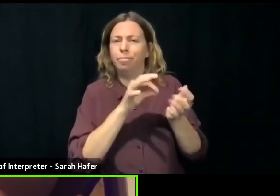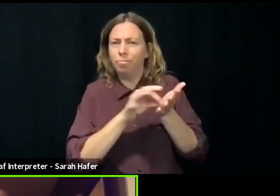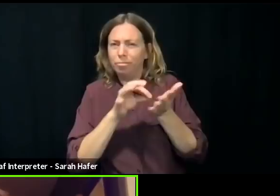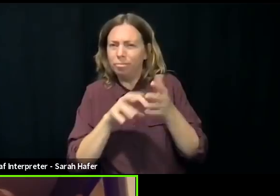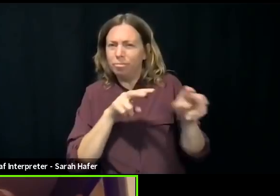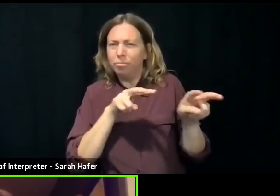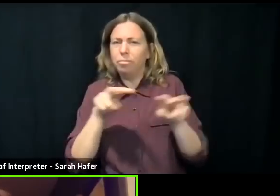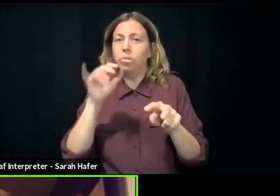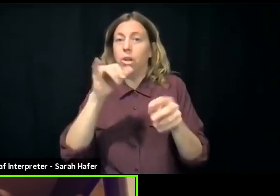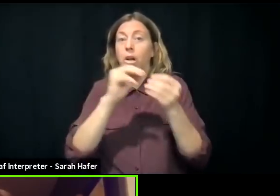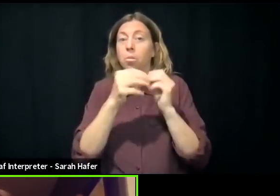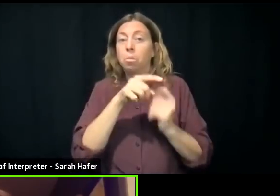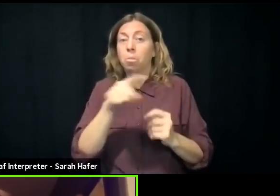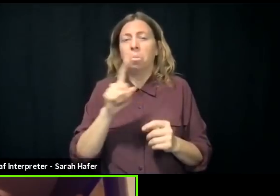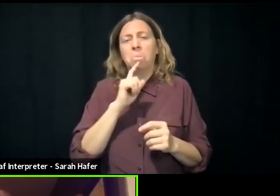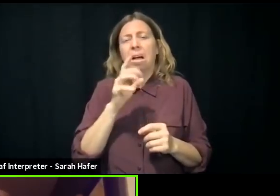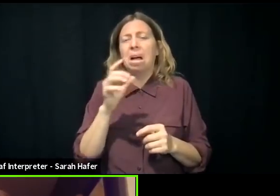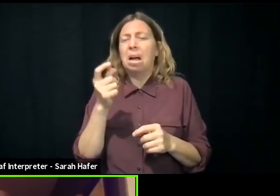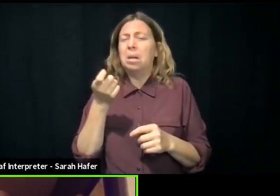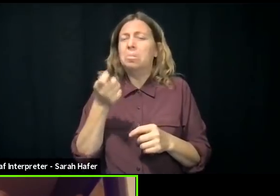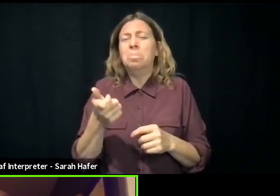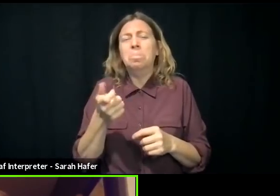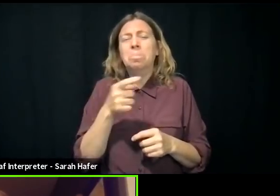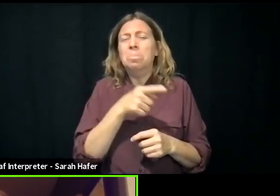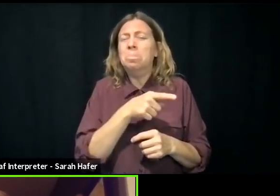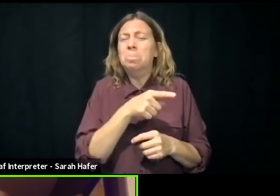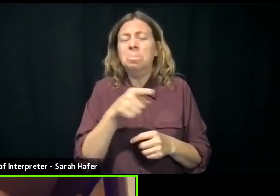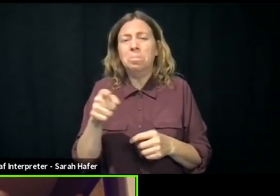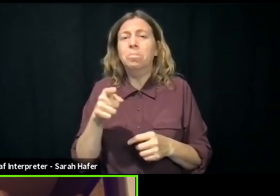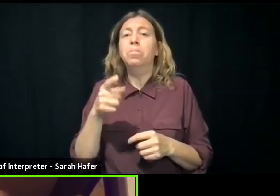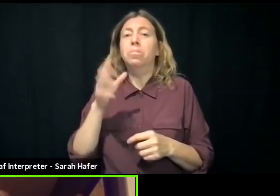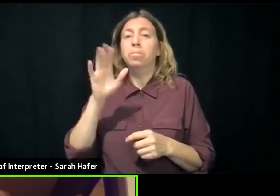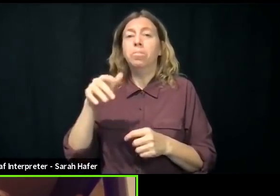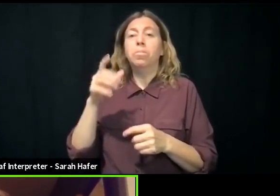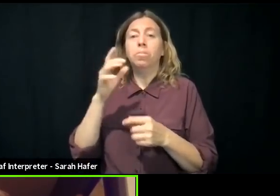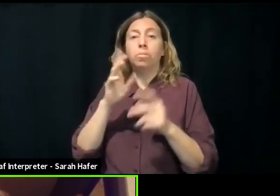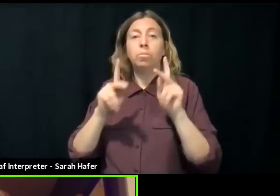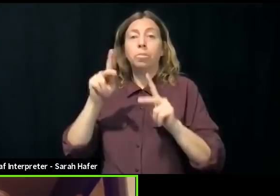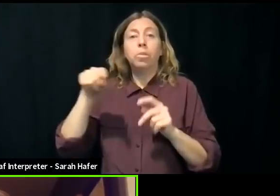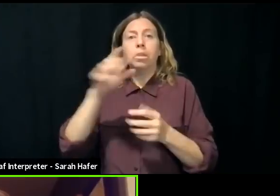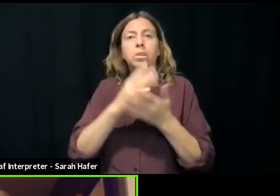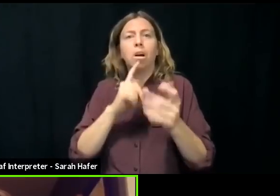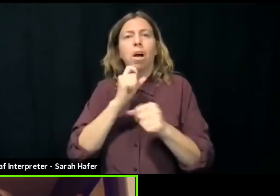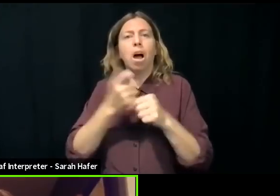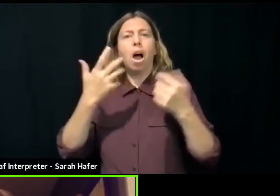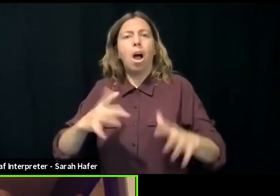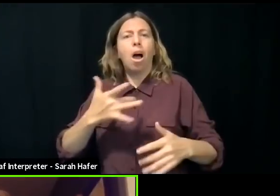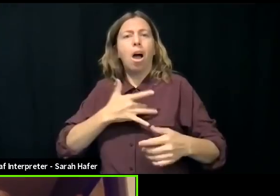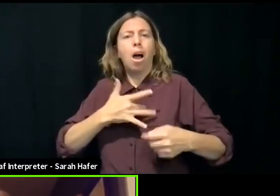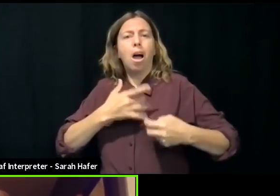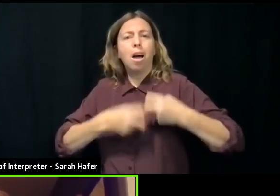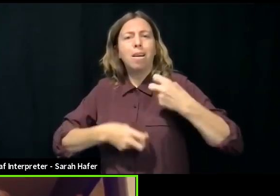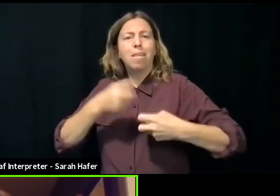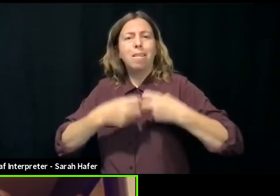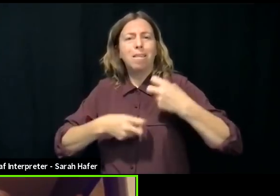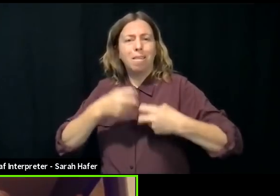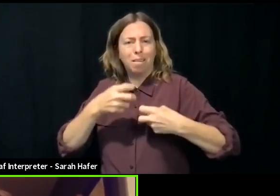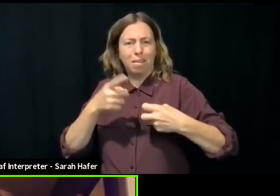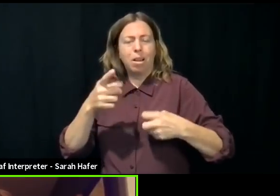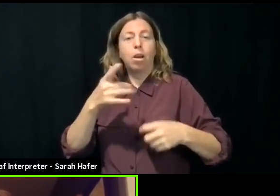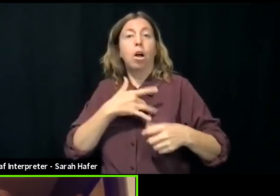those are reports of myocarditis, which is inflammation of the heart muscle following COVID-19 vaccine. OHA has asked